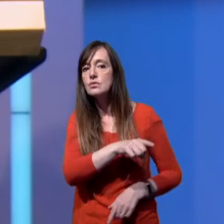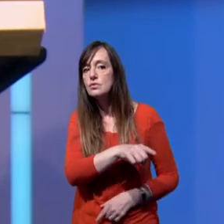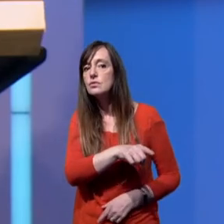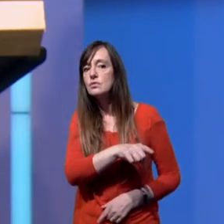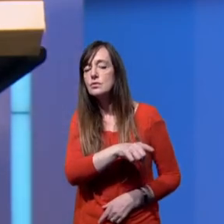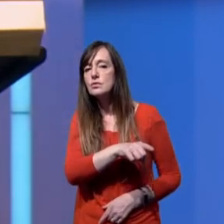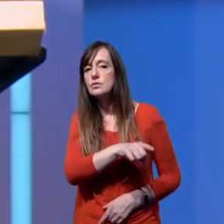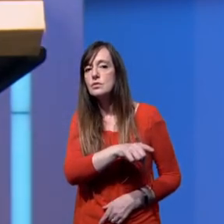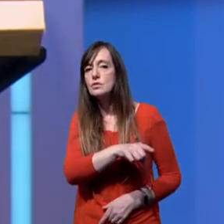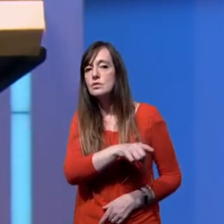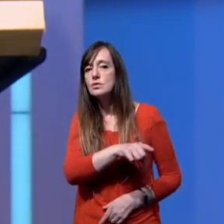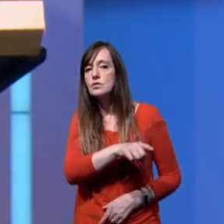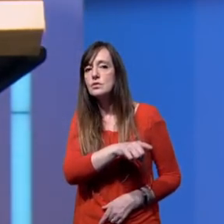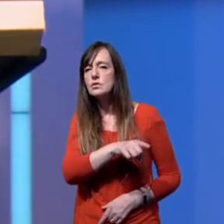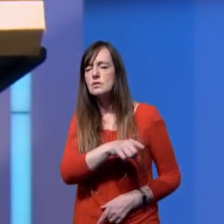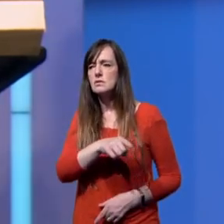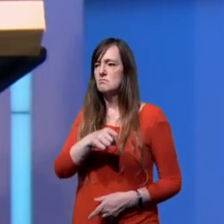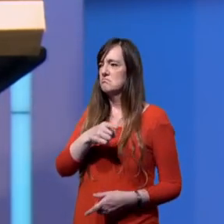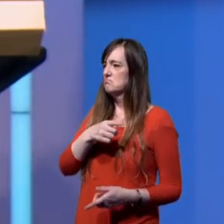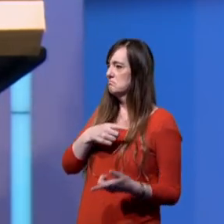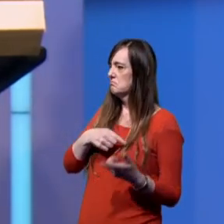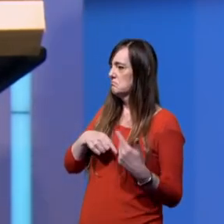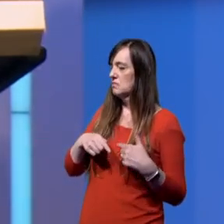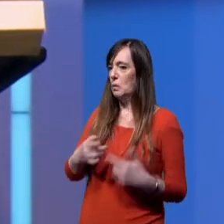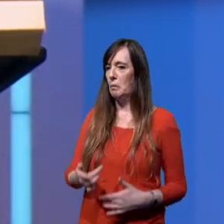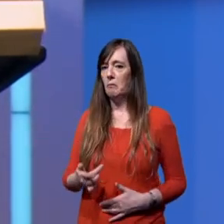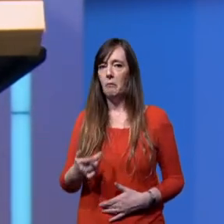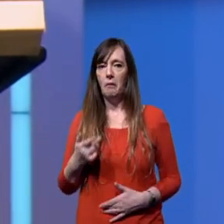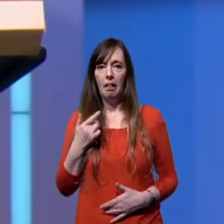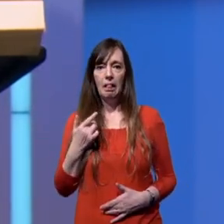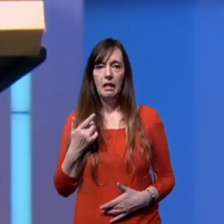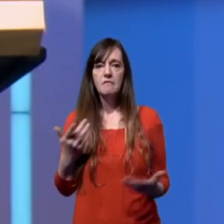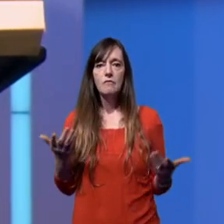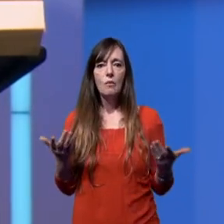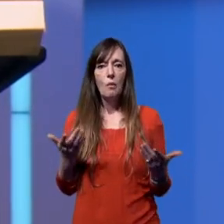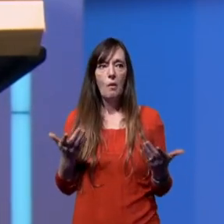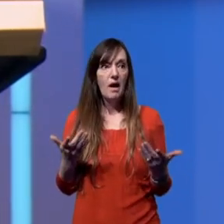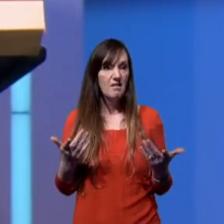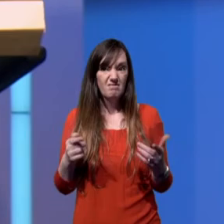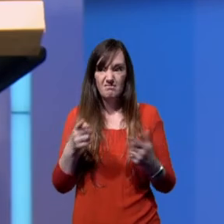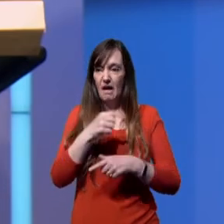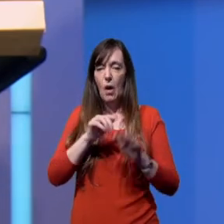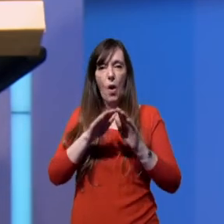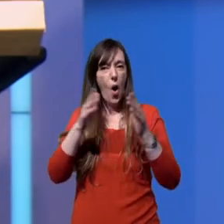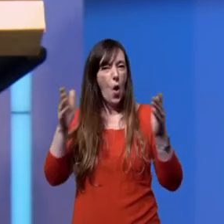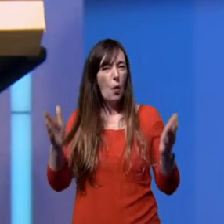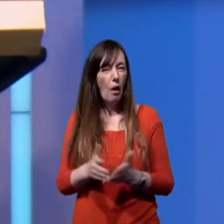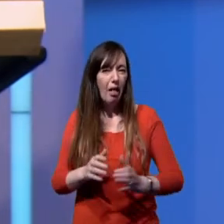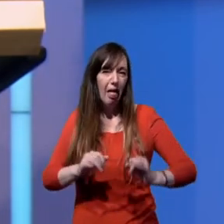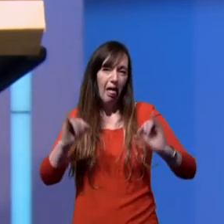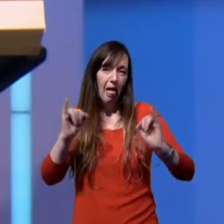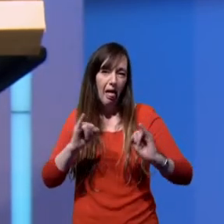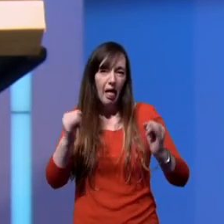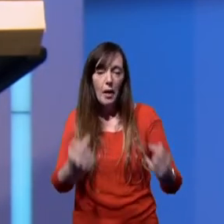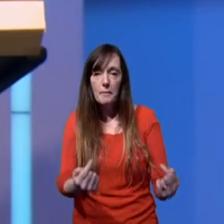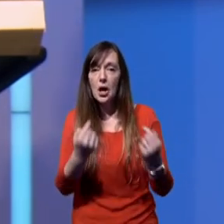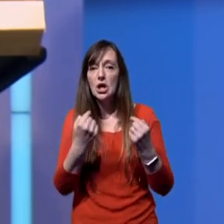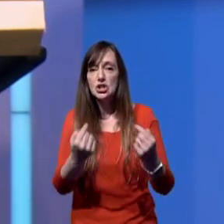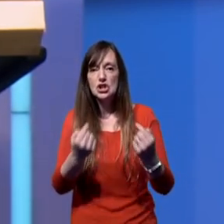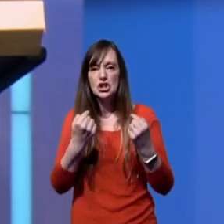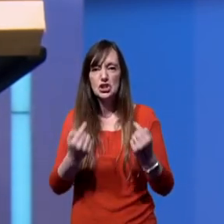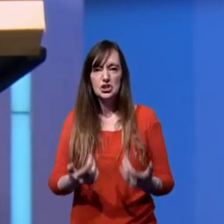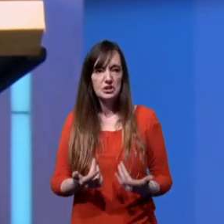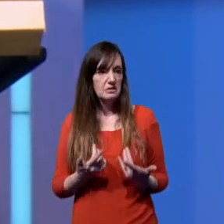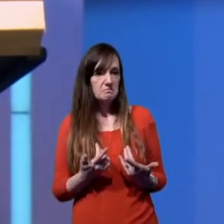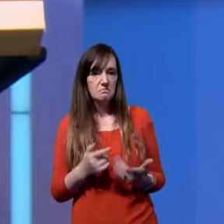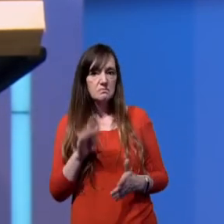And straight away, we have to say that we live in a part of the world where severe persecution is, frankly, quite alien